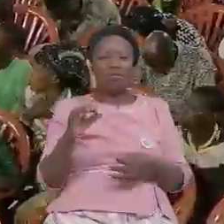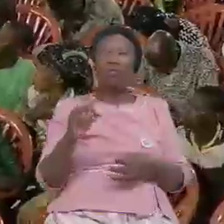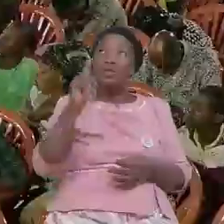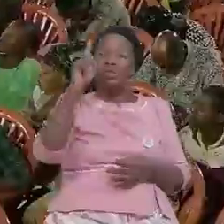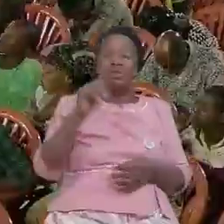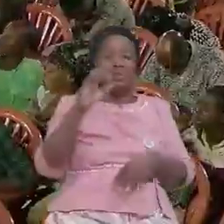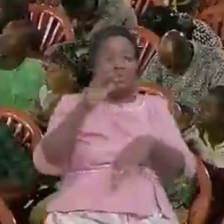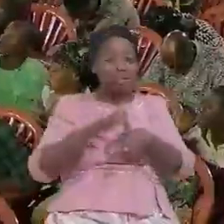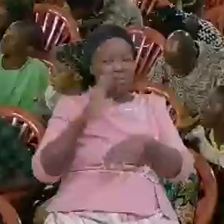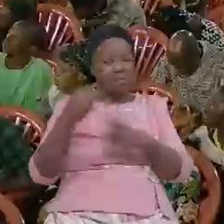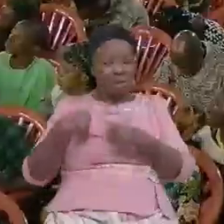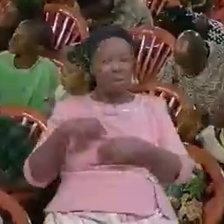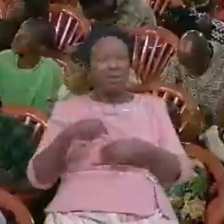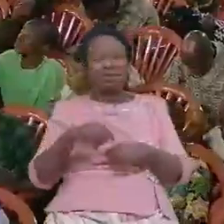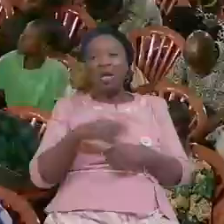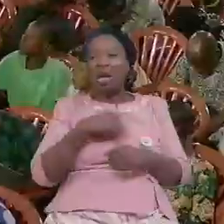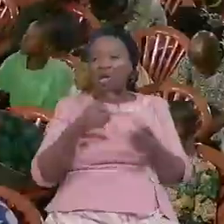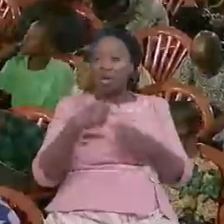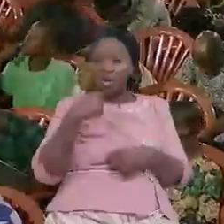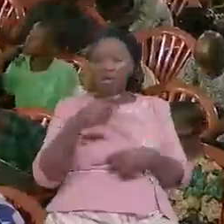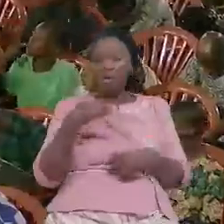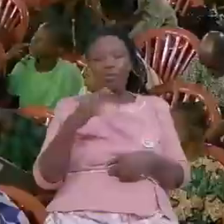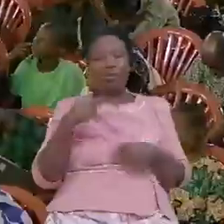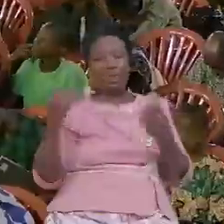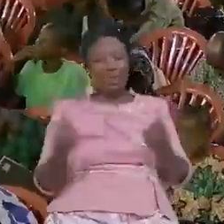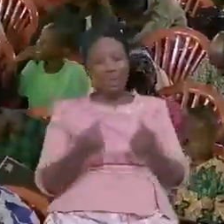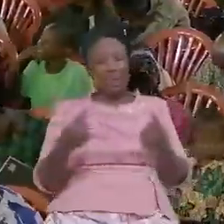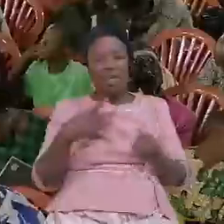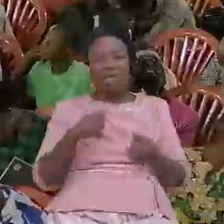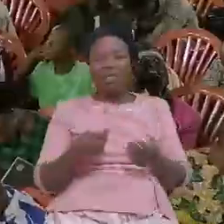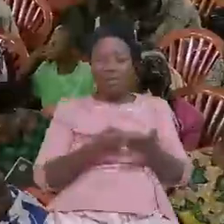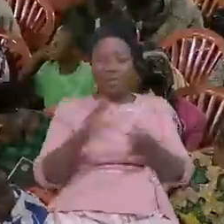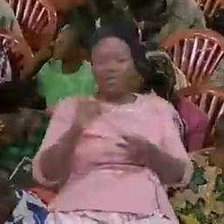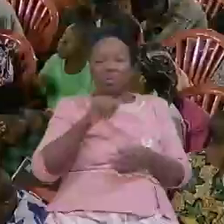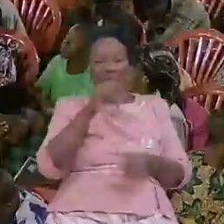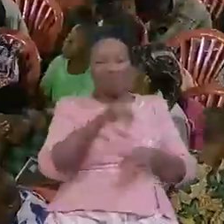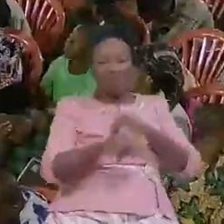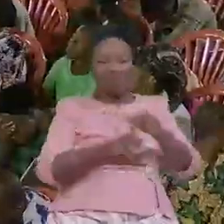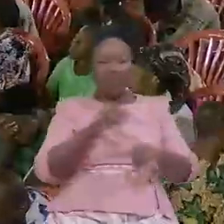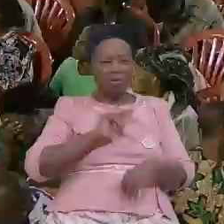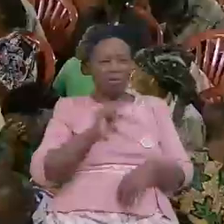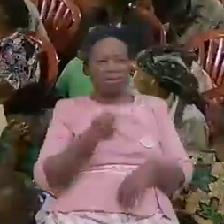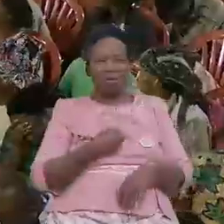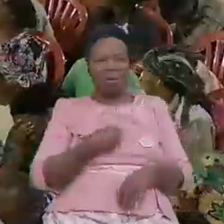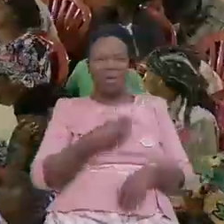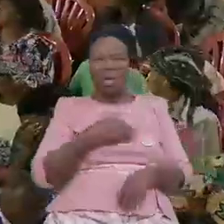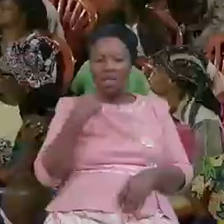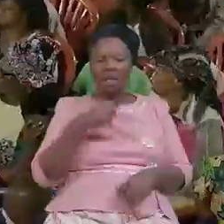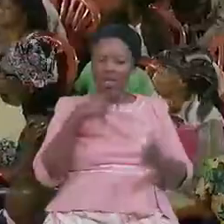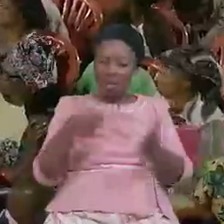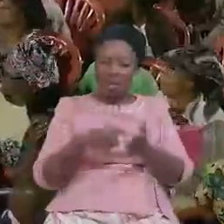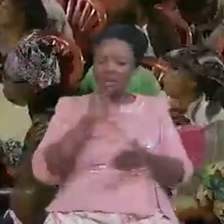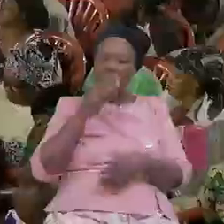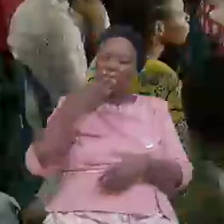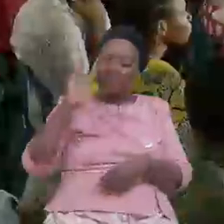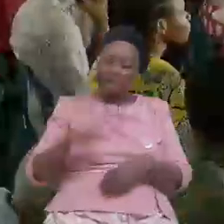He tells you, the Holy Spirit will not deceive us. He says, this is bad. This